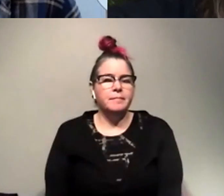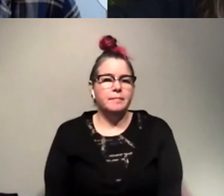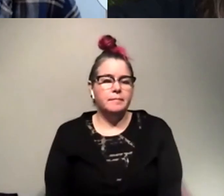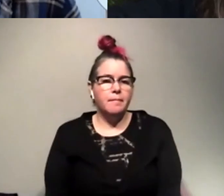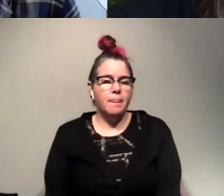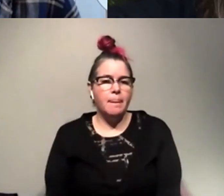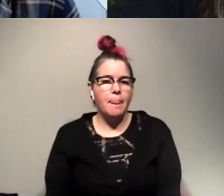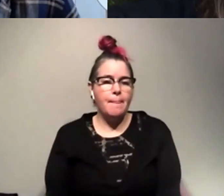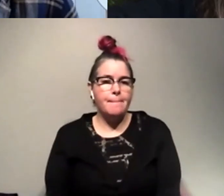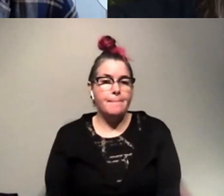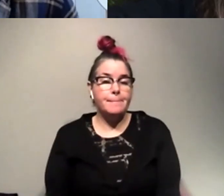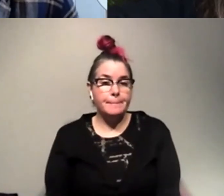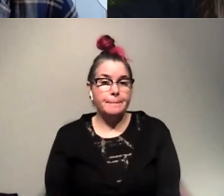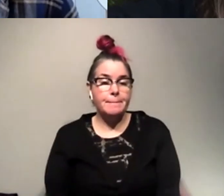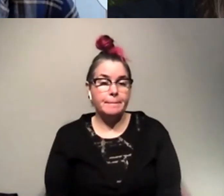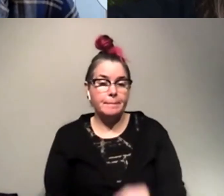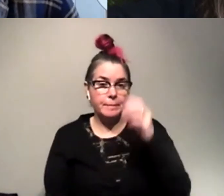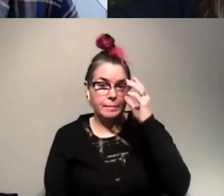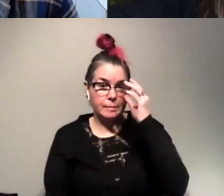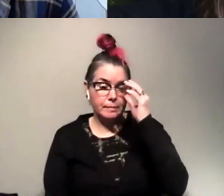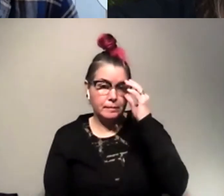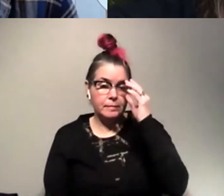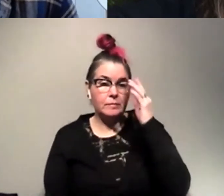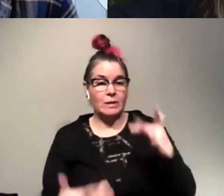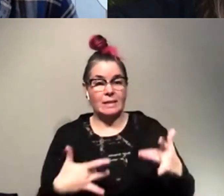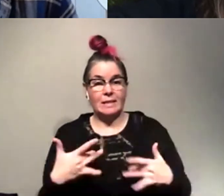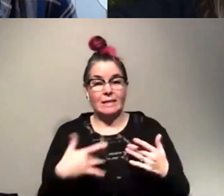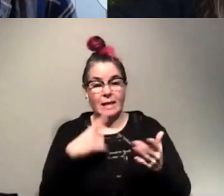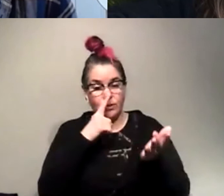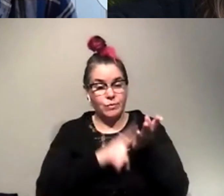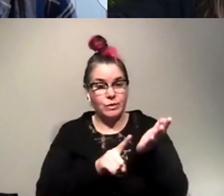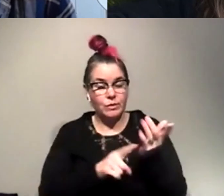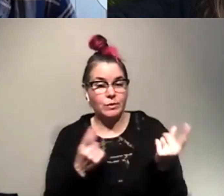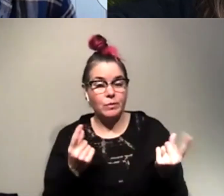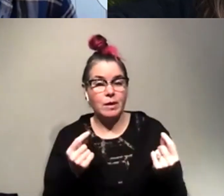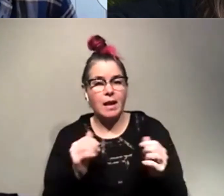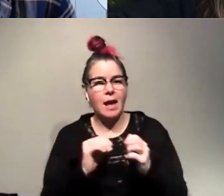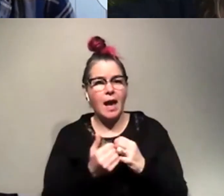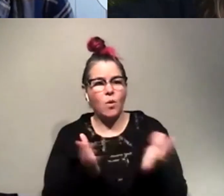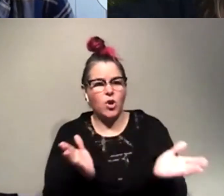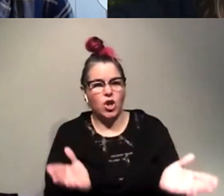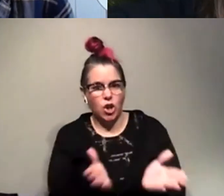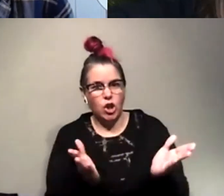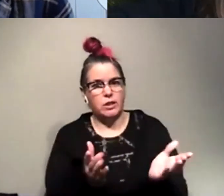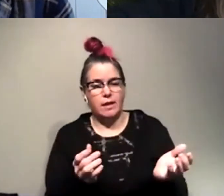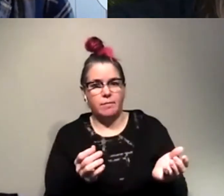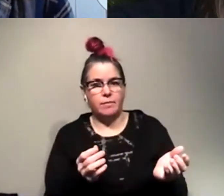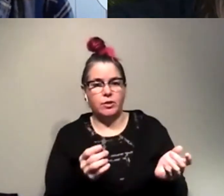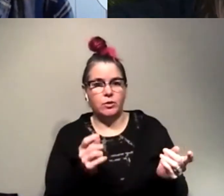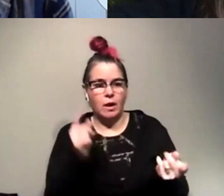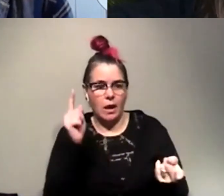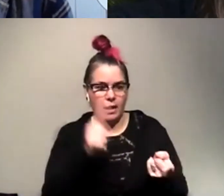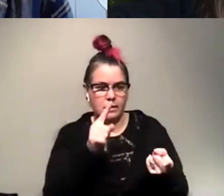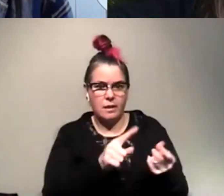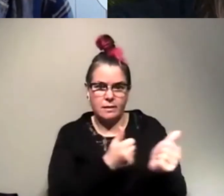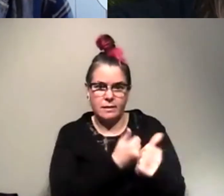And actually one of, I think, a really exciting area of research is how do you encourage them to lose that? How do you